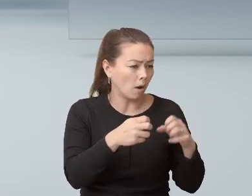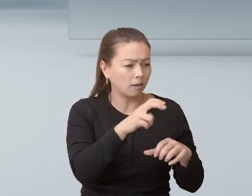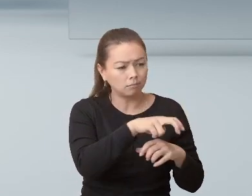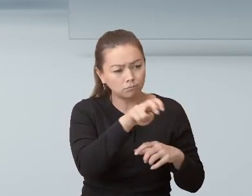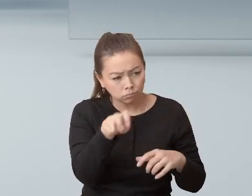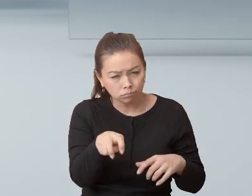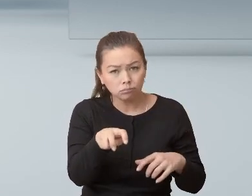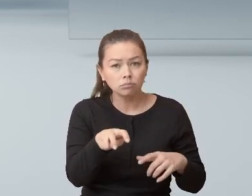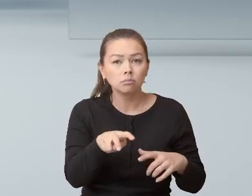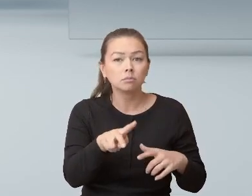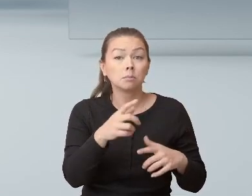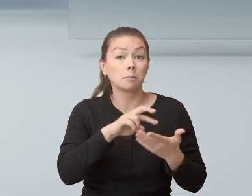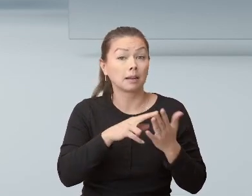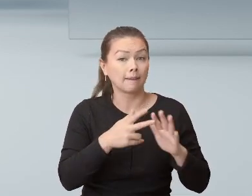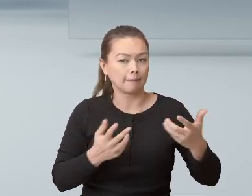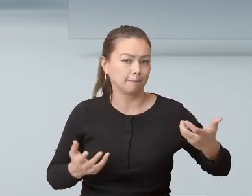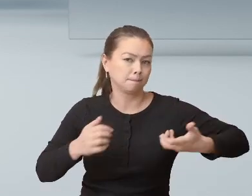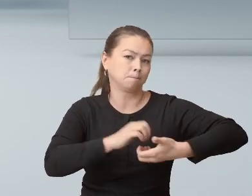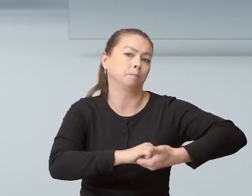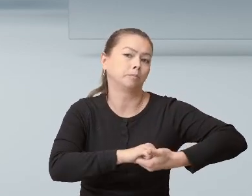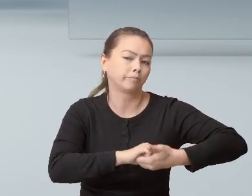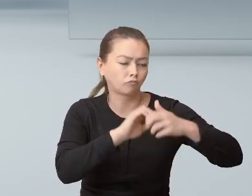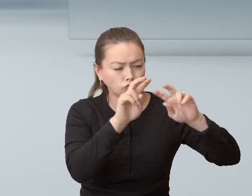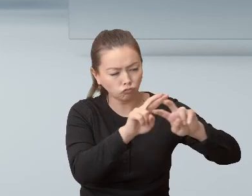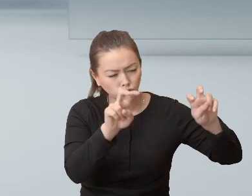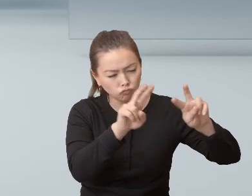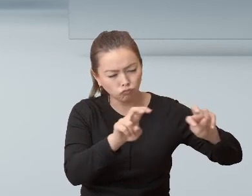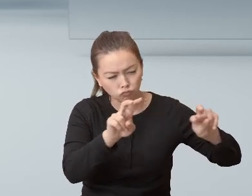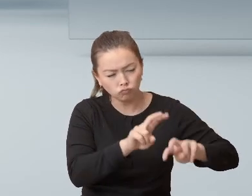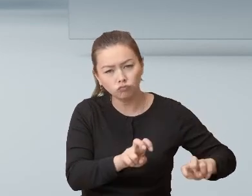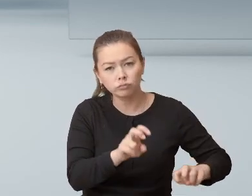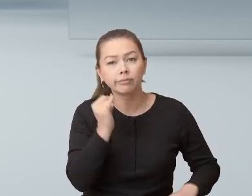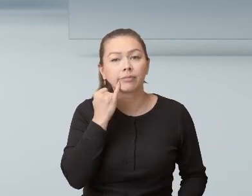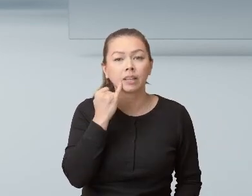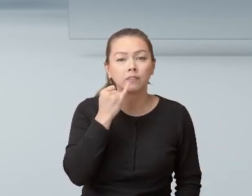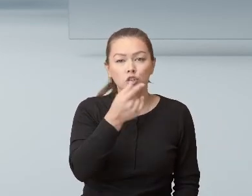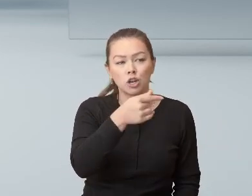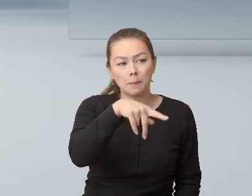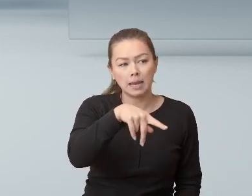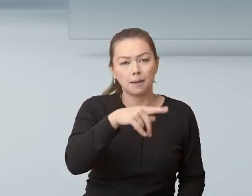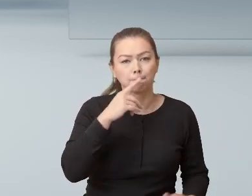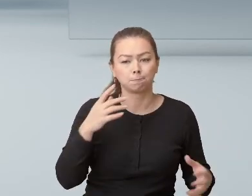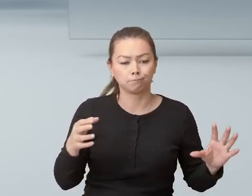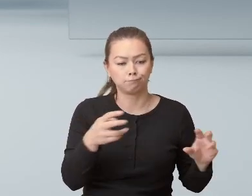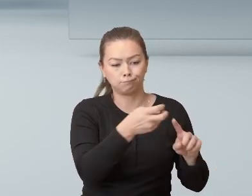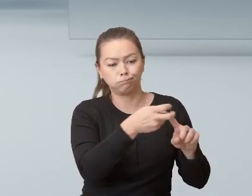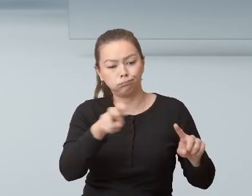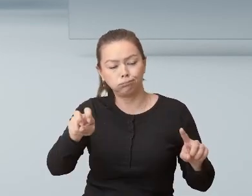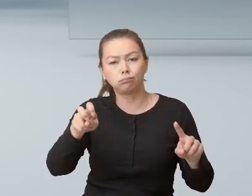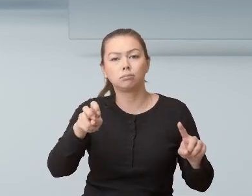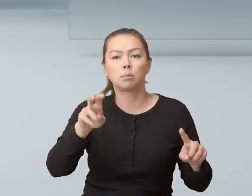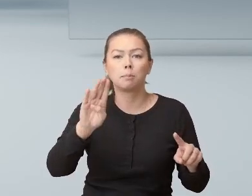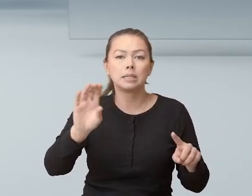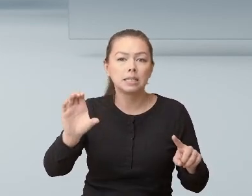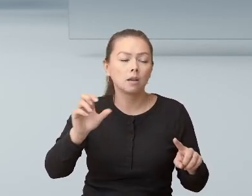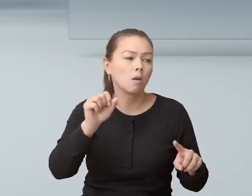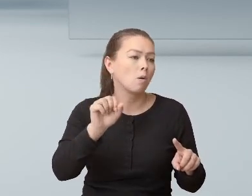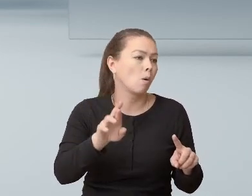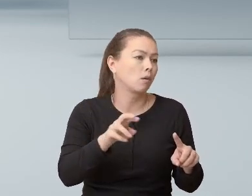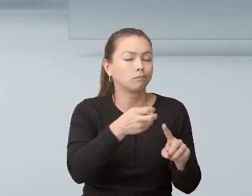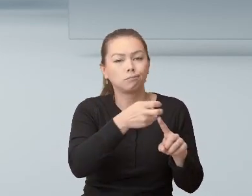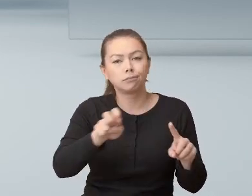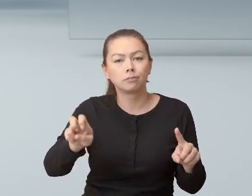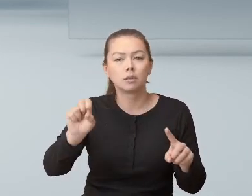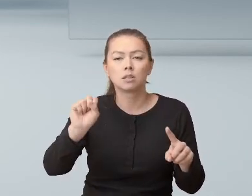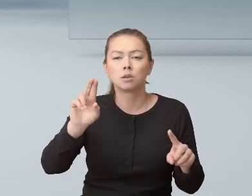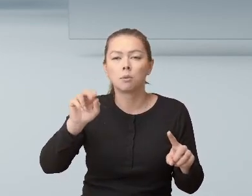they bring us in to take a look at what it would mean just to move off of GP onto either Business Central, Finance, and Supply Chain. But as we're talking through the process, we